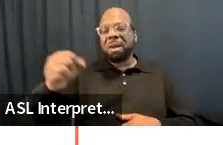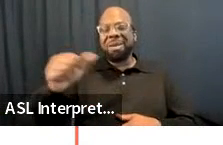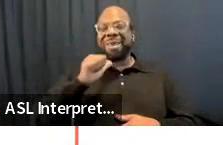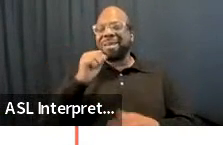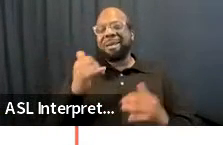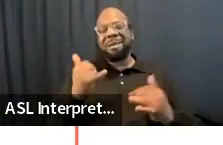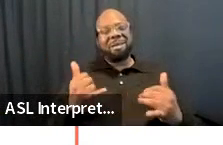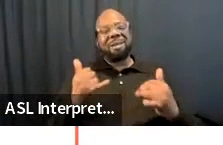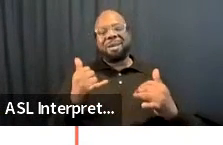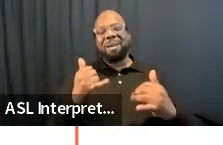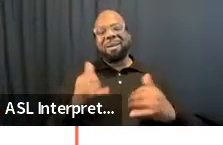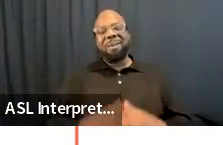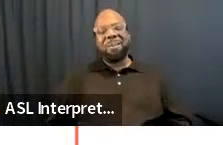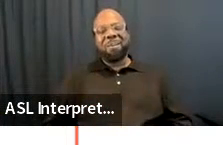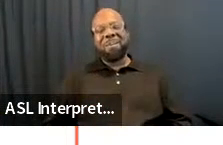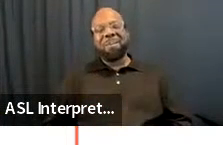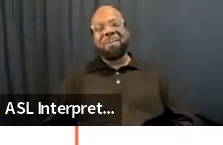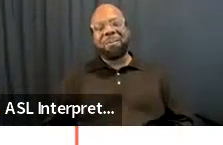current initiative.